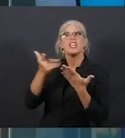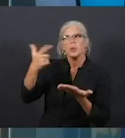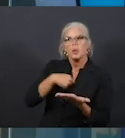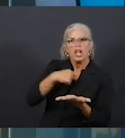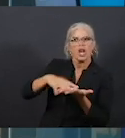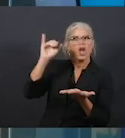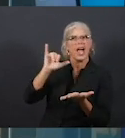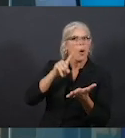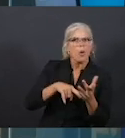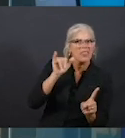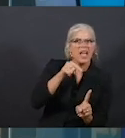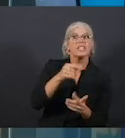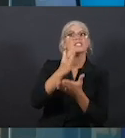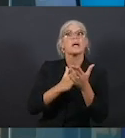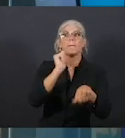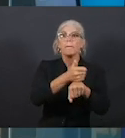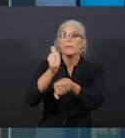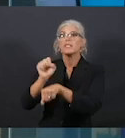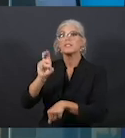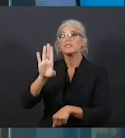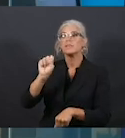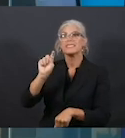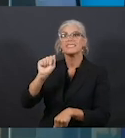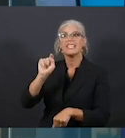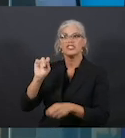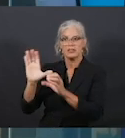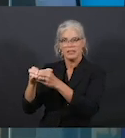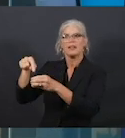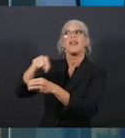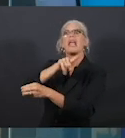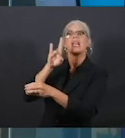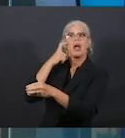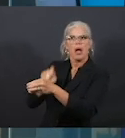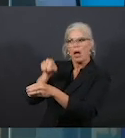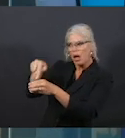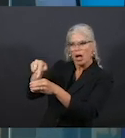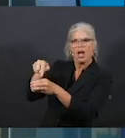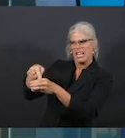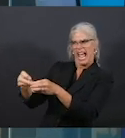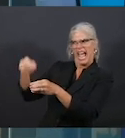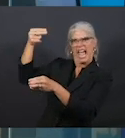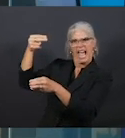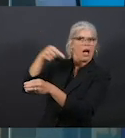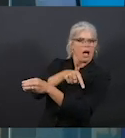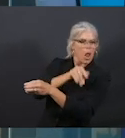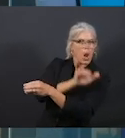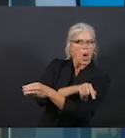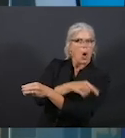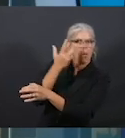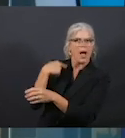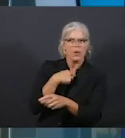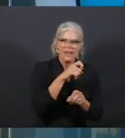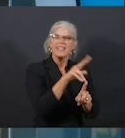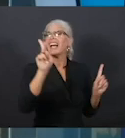of the substations that were a little higher at Ian. They did fine. Some of the ones that were lower had some problems. And so Kevin and his team said this